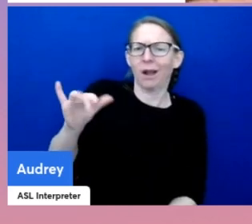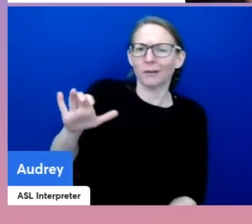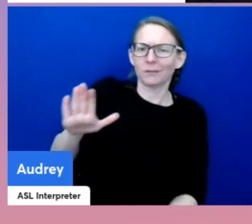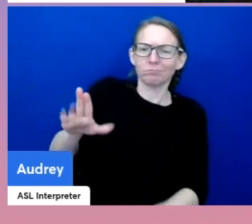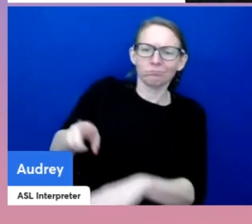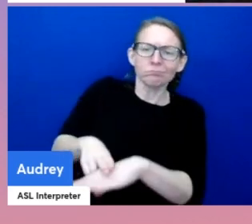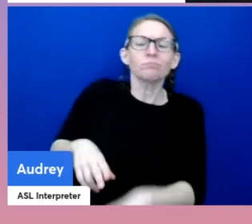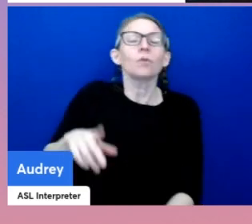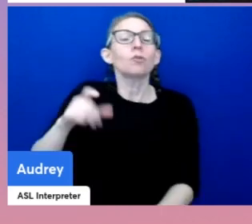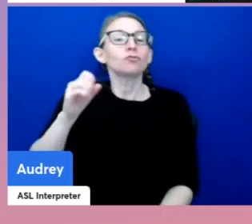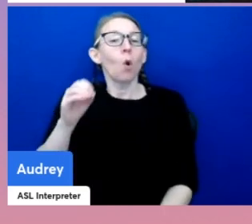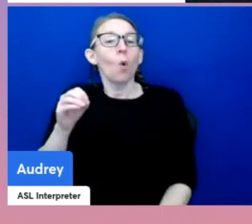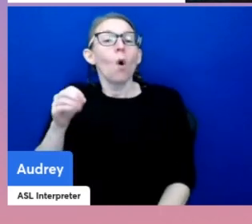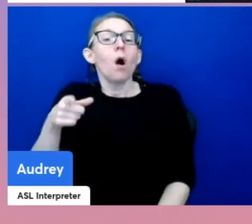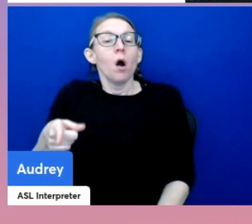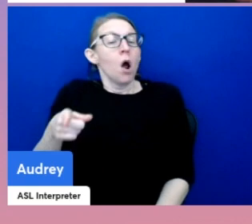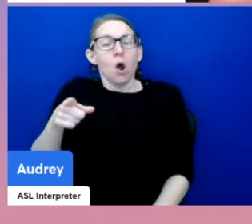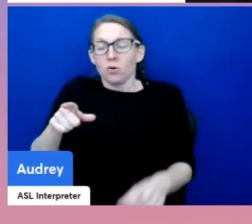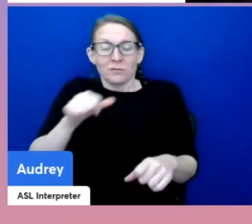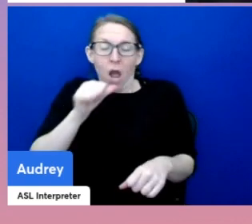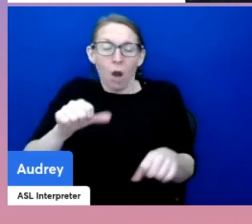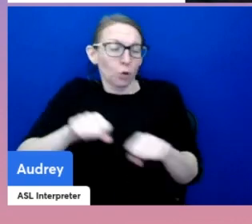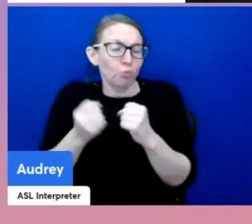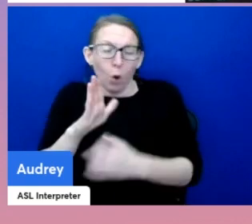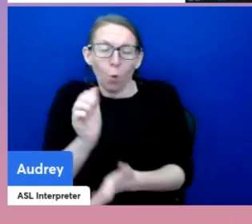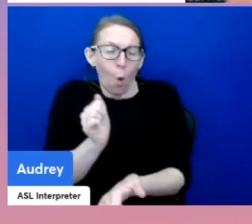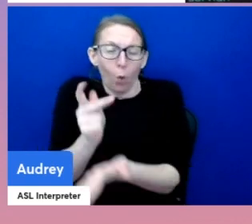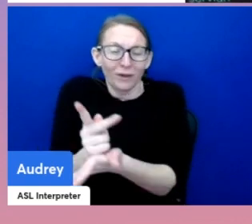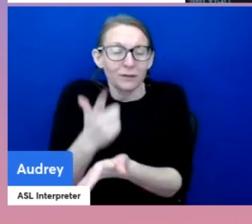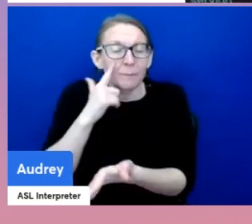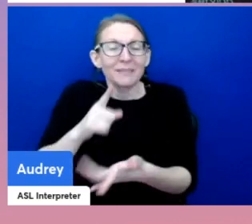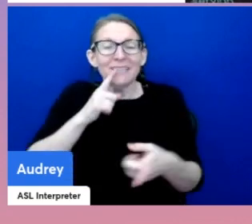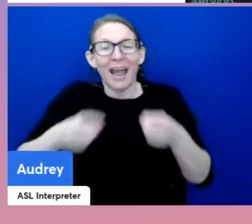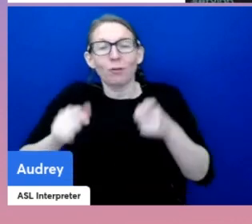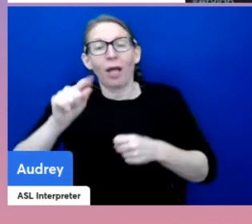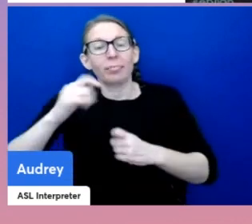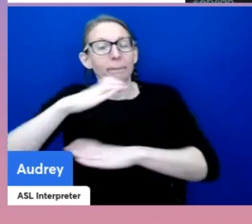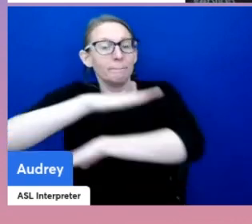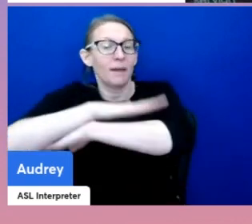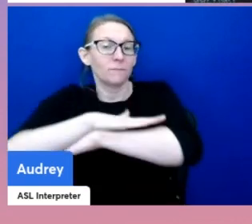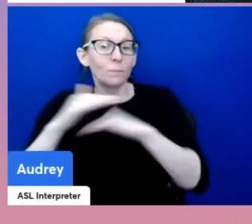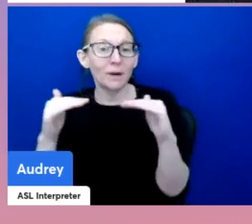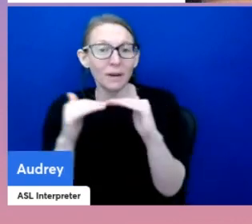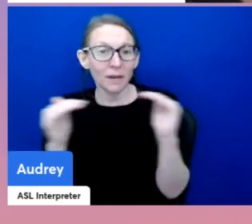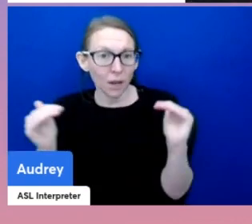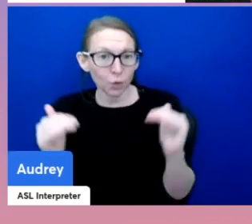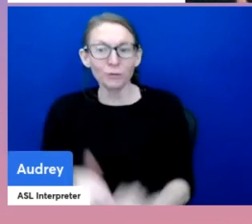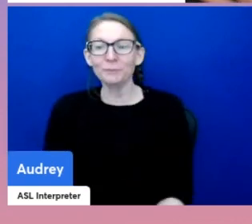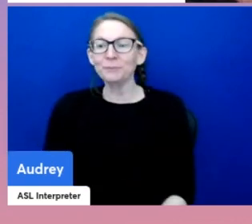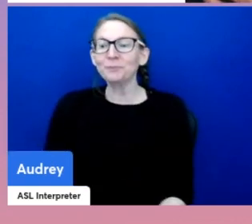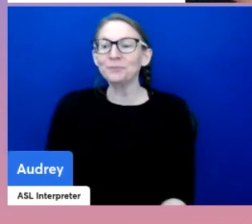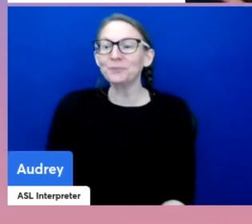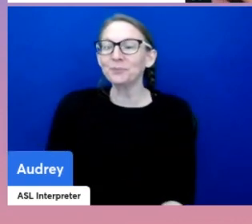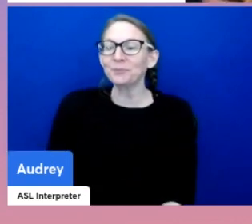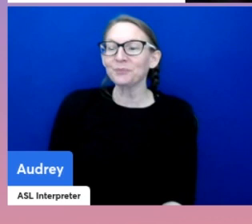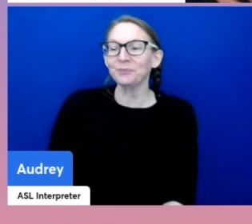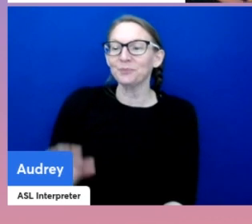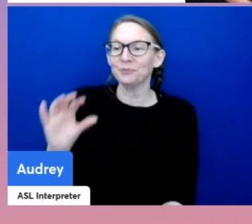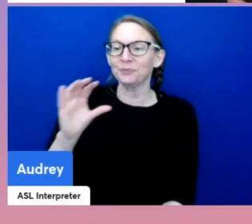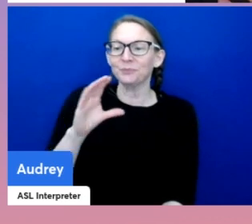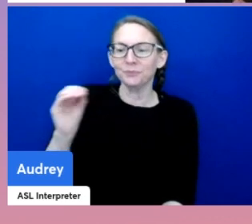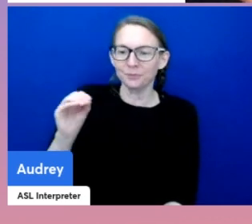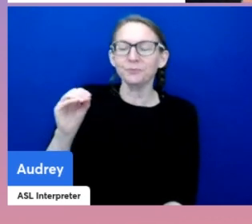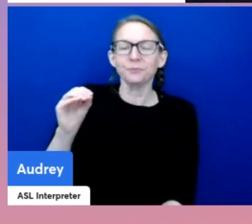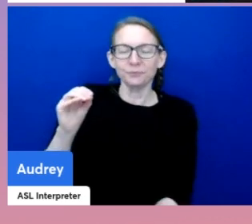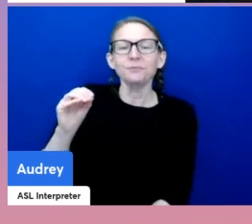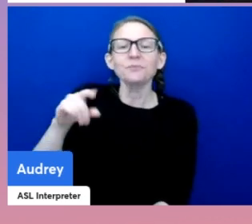call isn't going to break your authentication because it's handled at the platform level. And all of this doesn't need to just